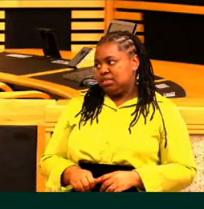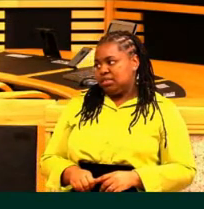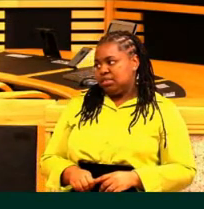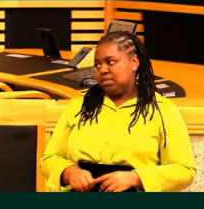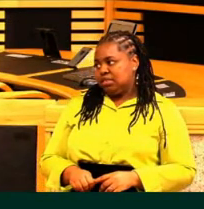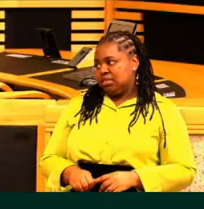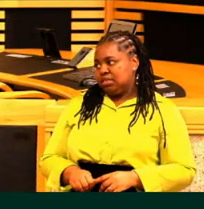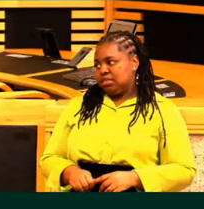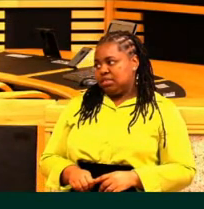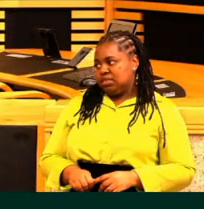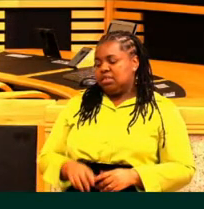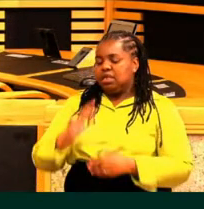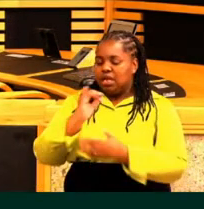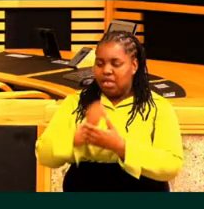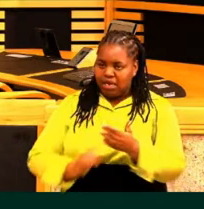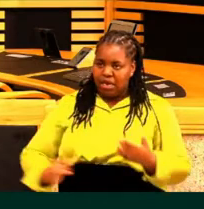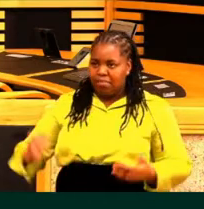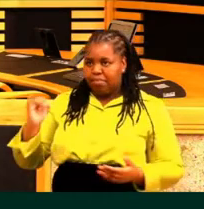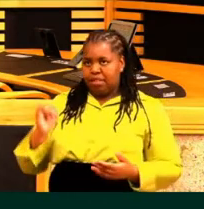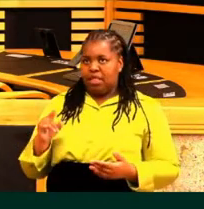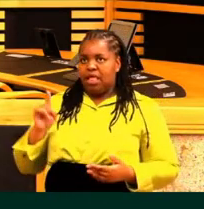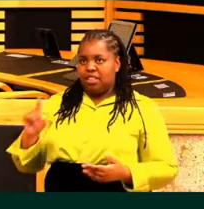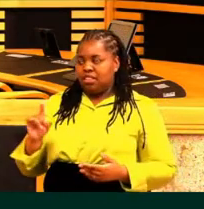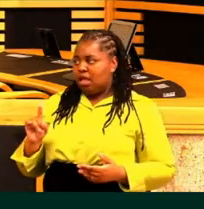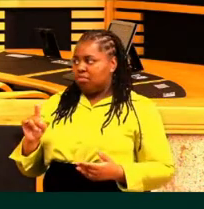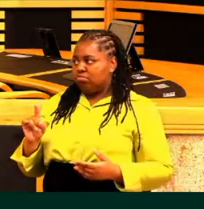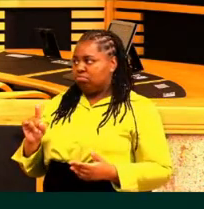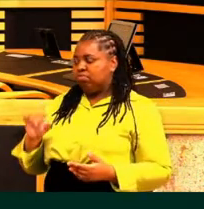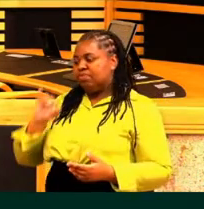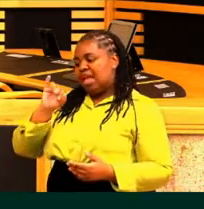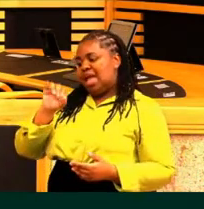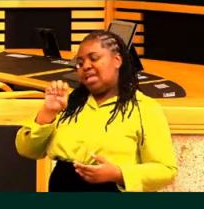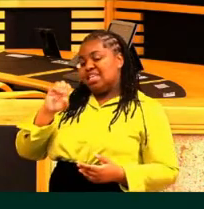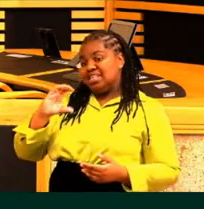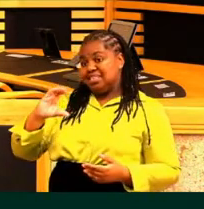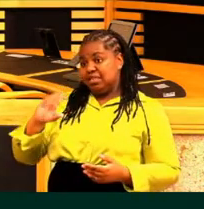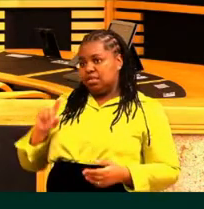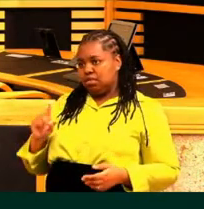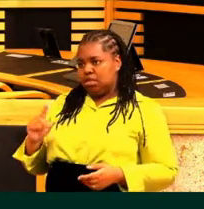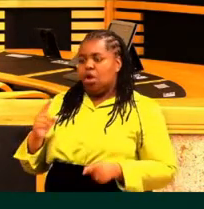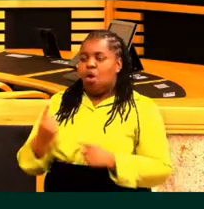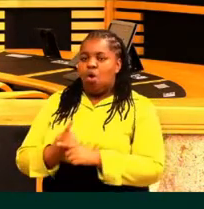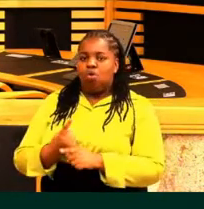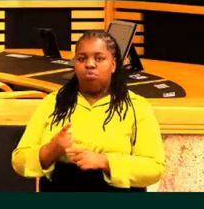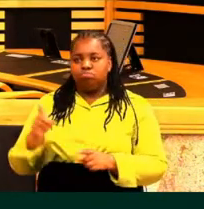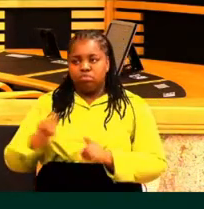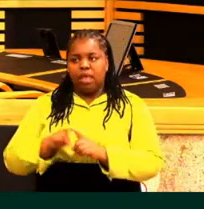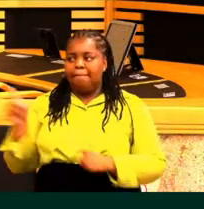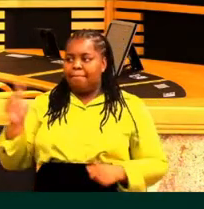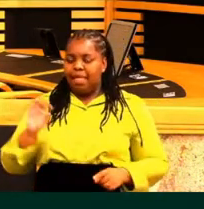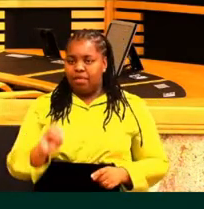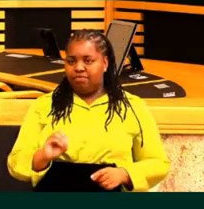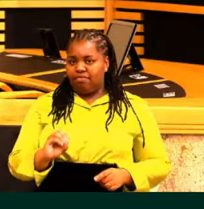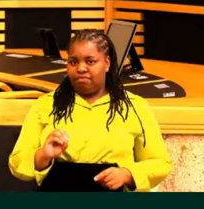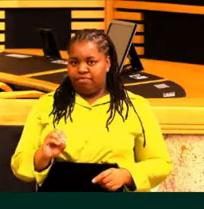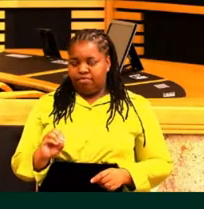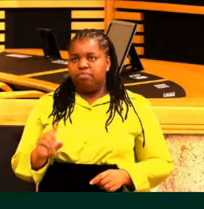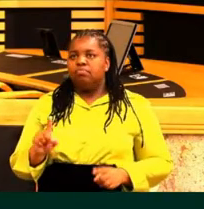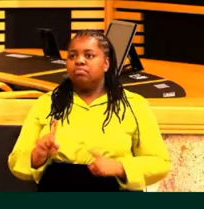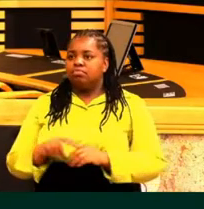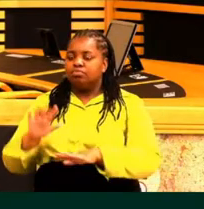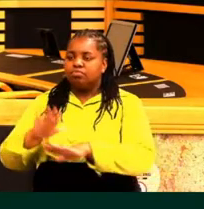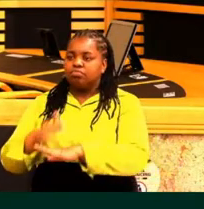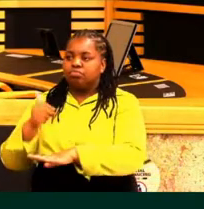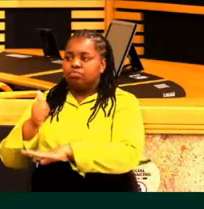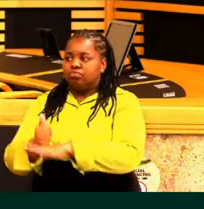the independent electoral commission that is IEC is also around and has set